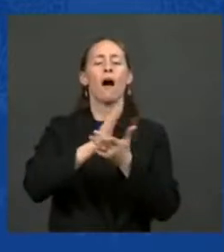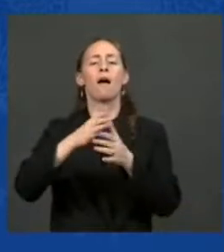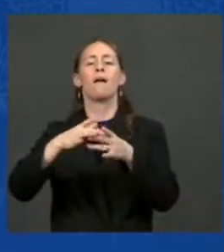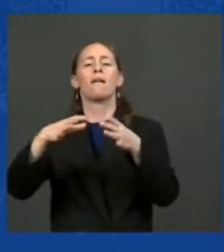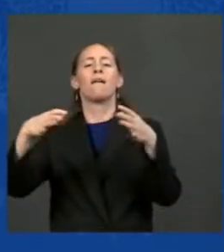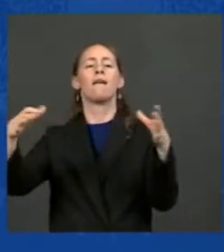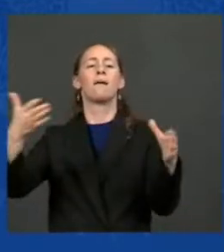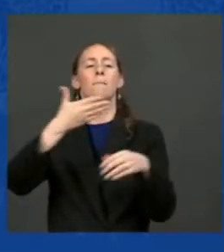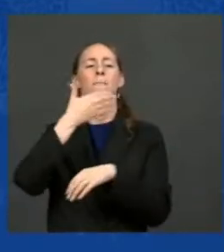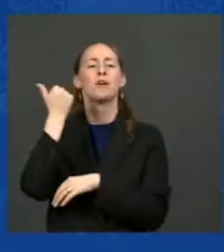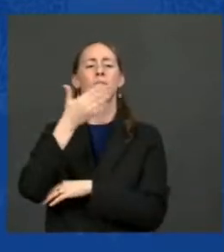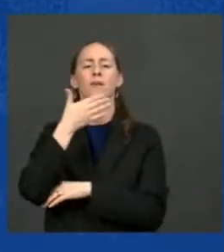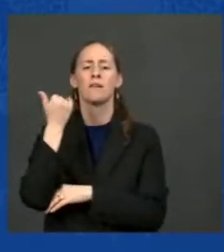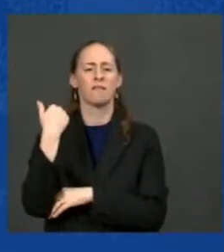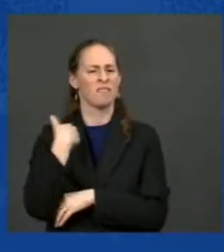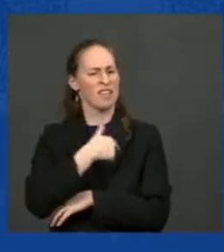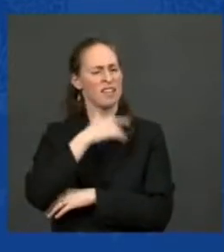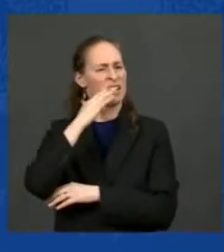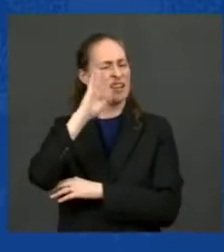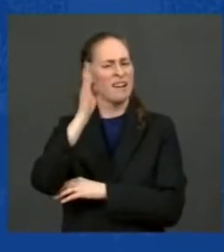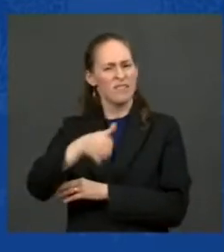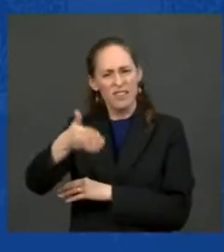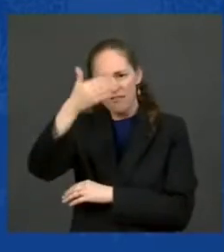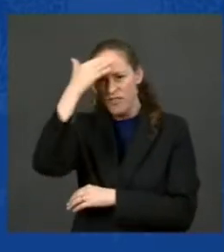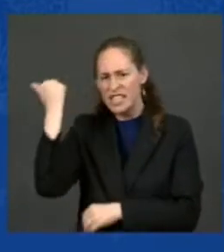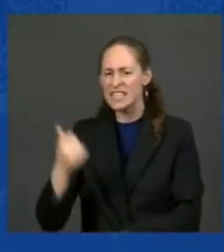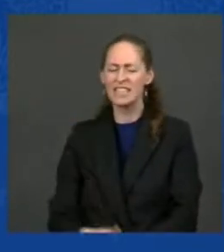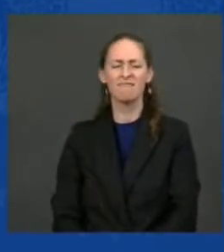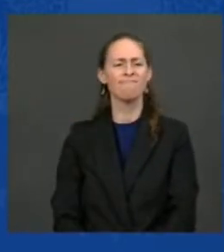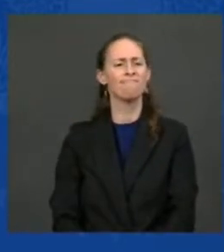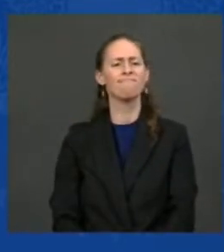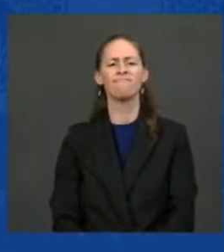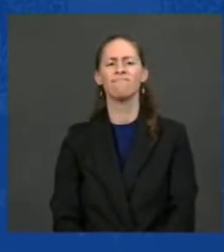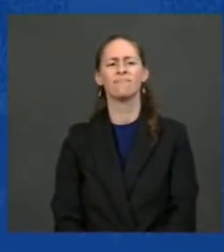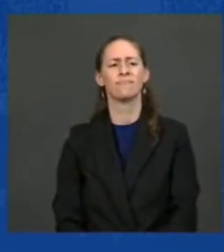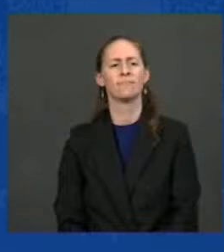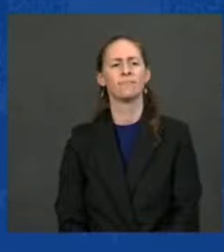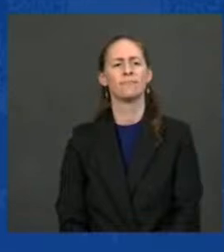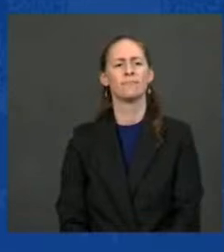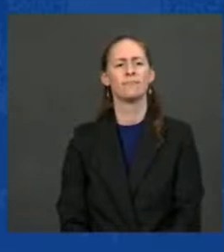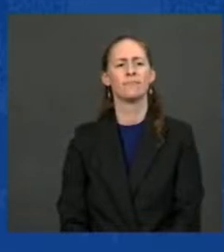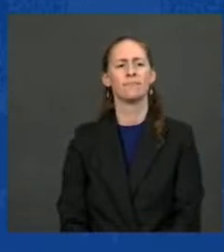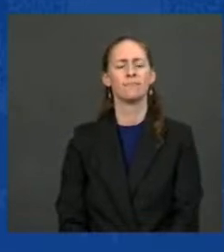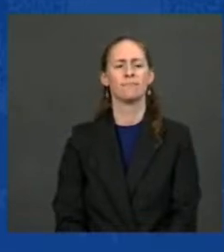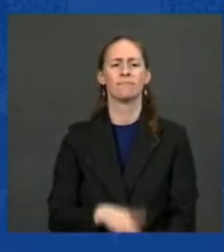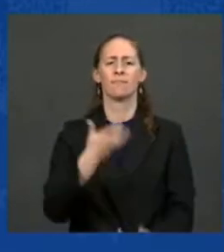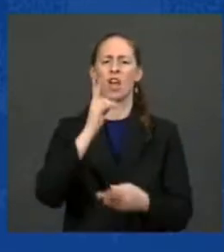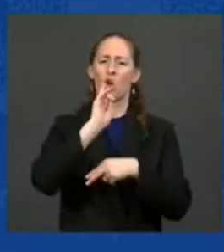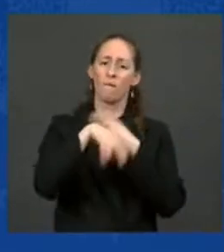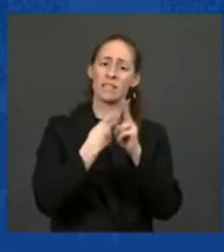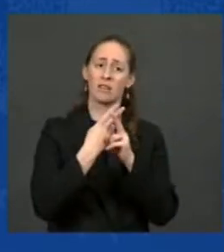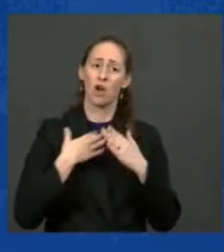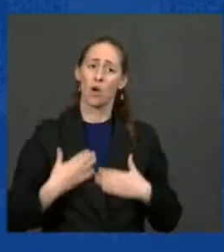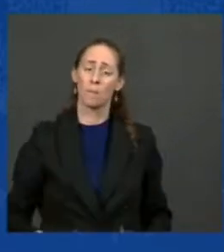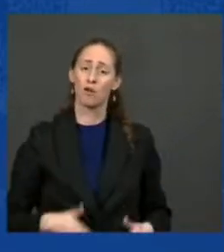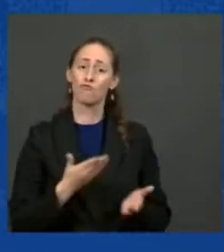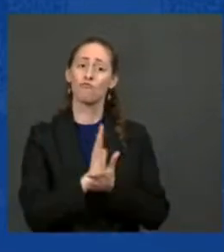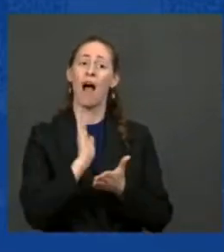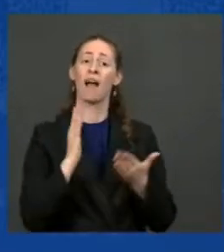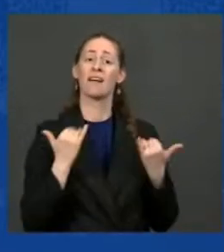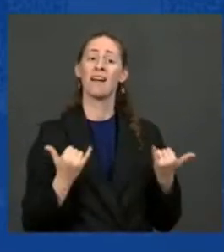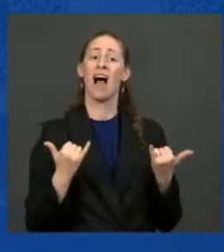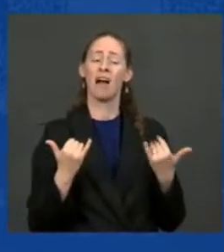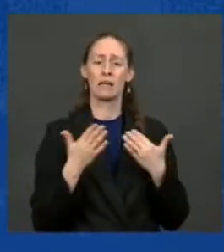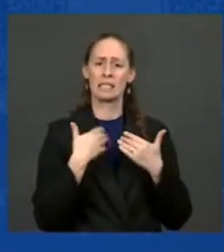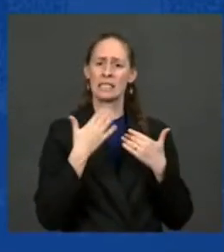forget just how fragile the principle of universal human rights still is, how easily bruised,